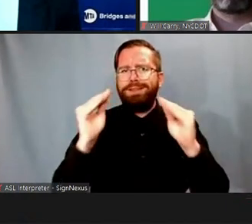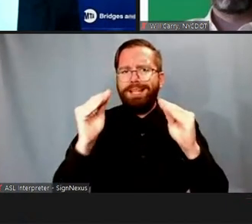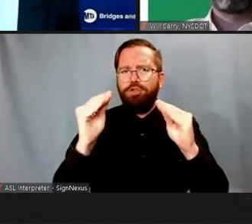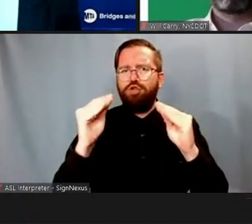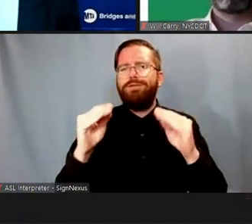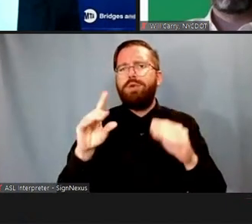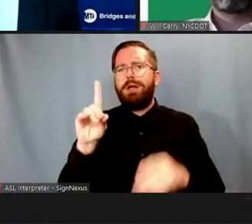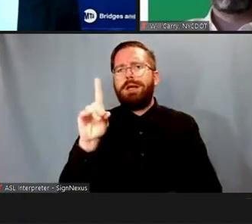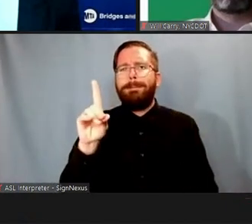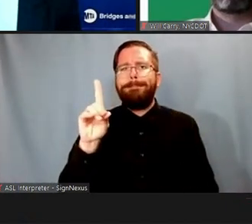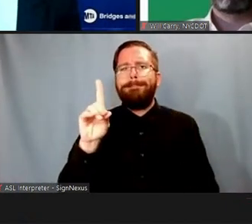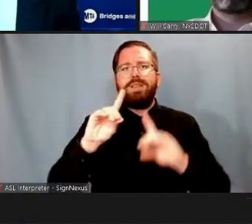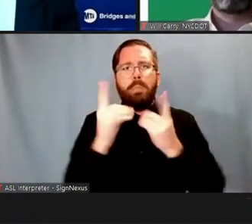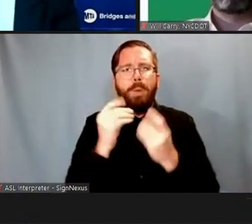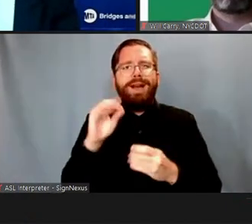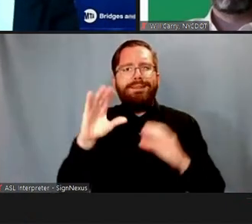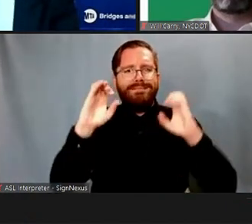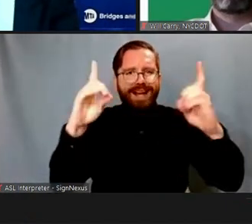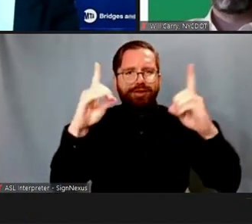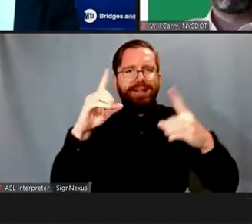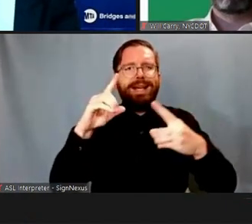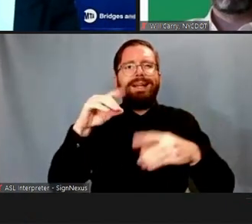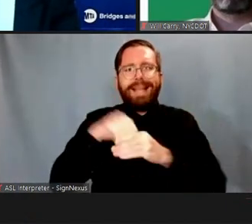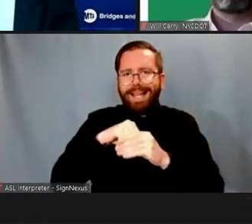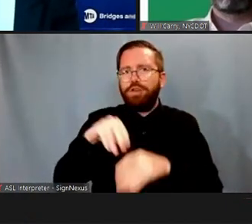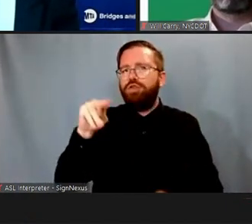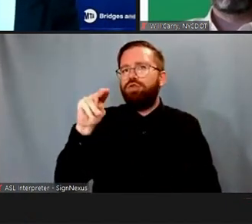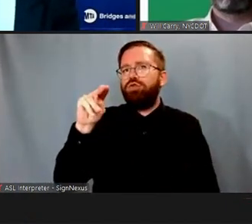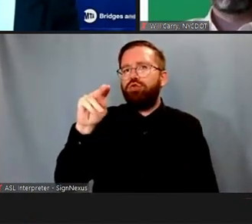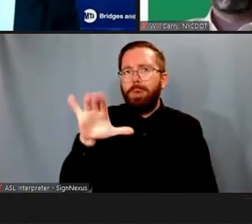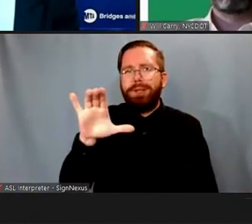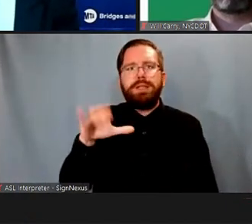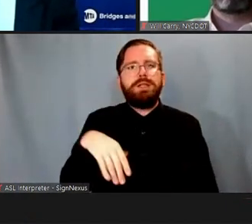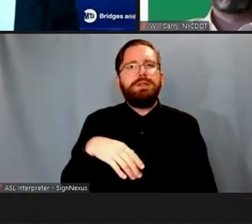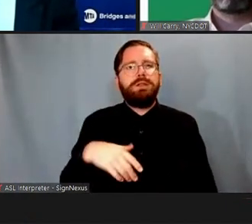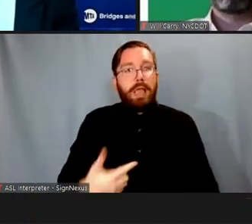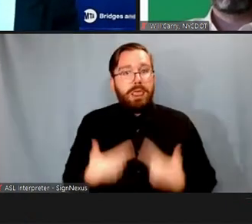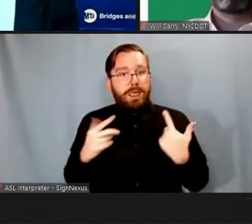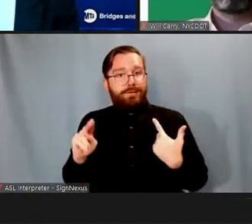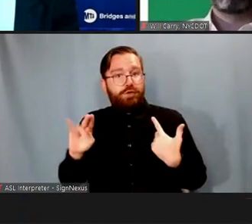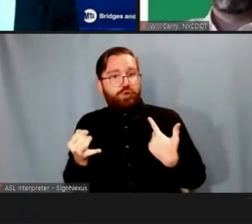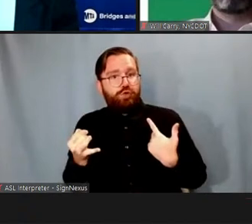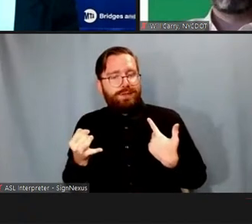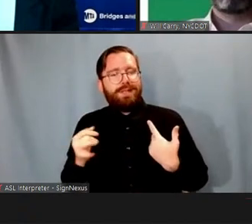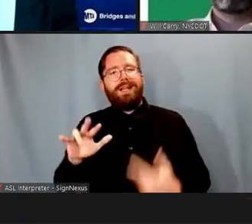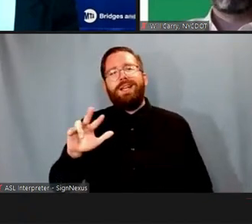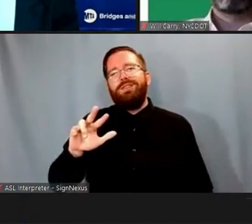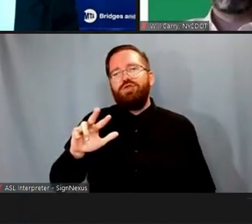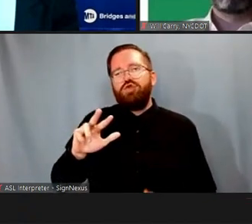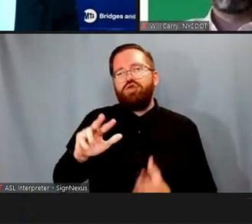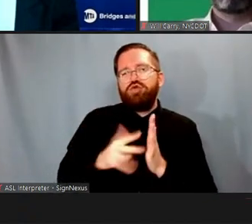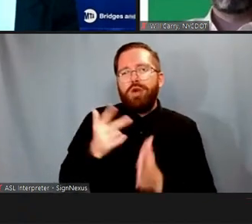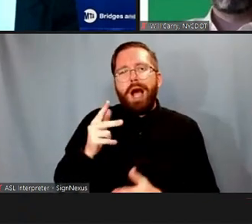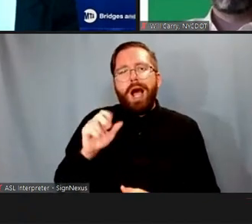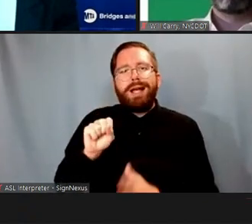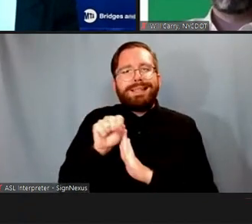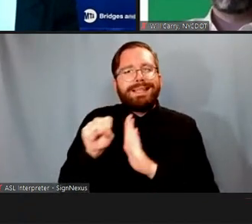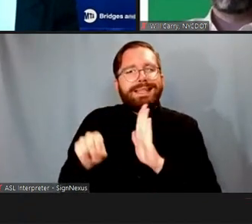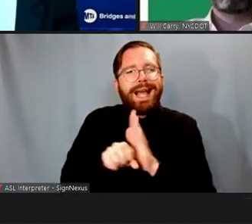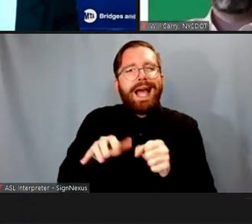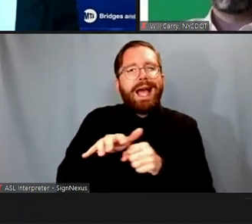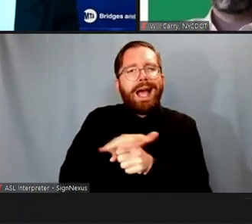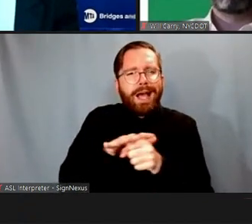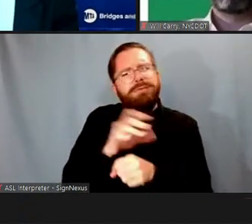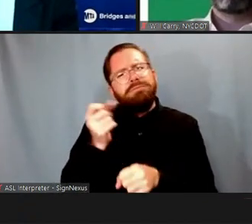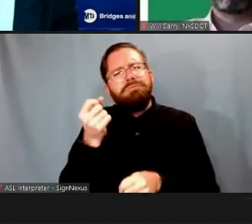city living here in new jersey and in the tri-state area i'm accustomed to higher prices for food and for gas